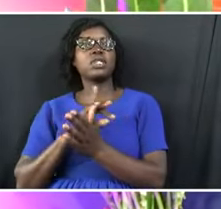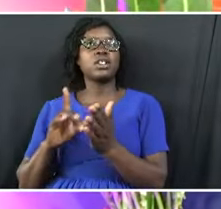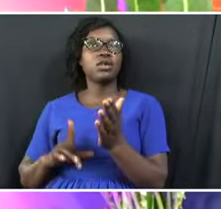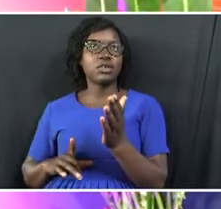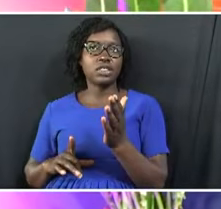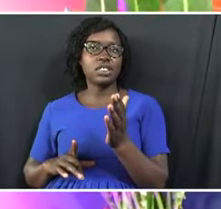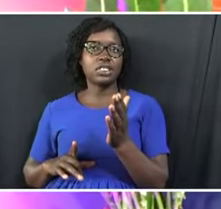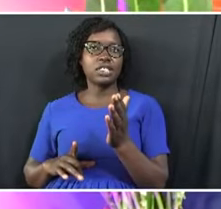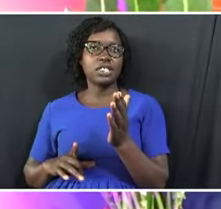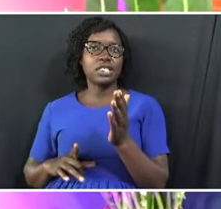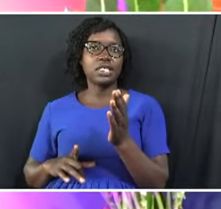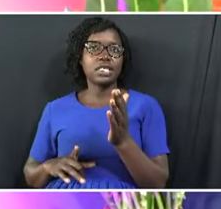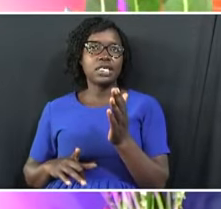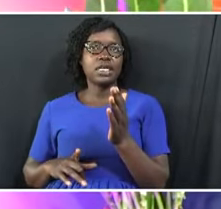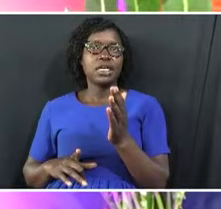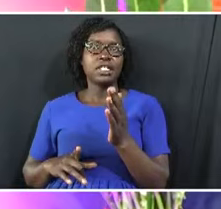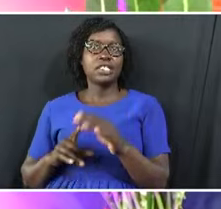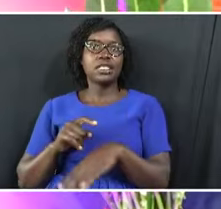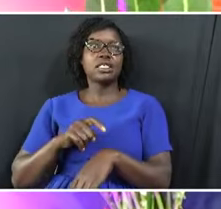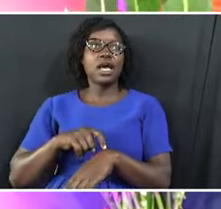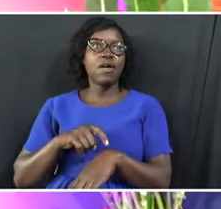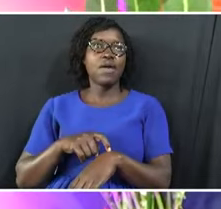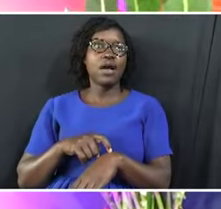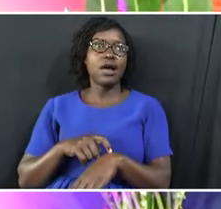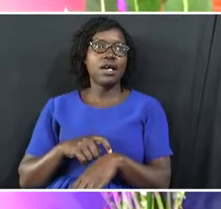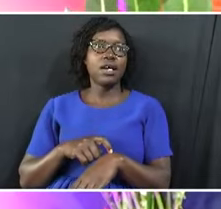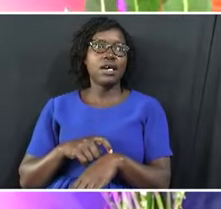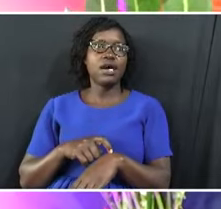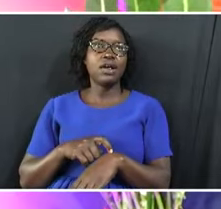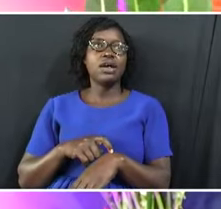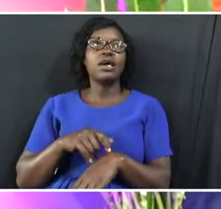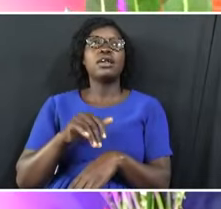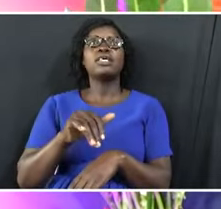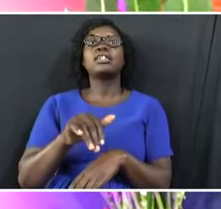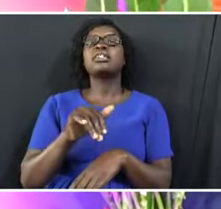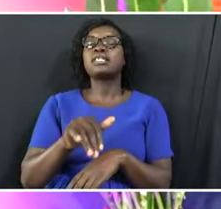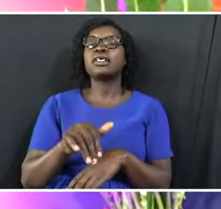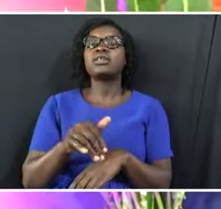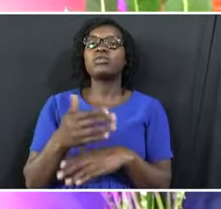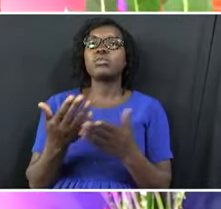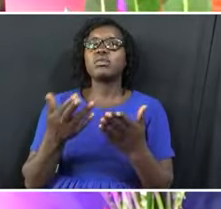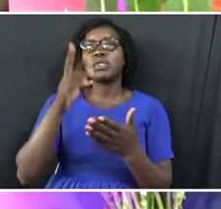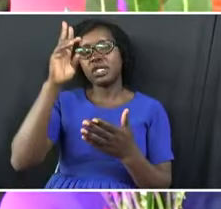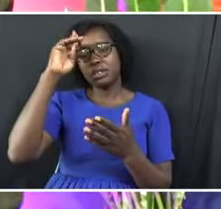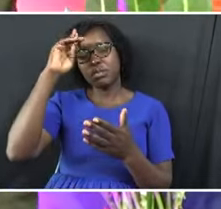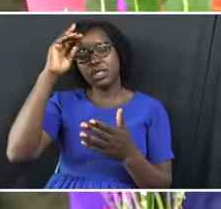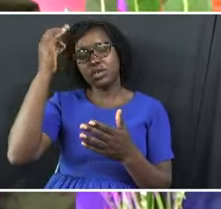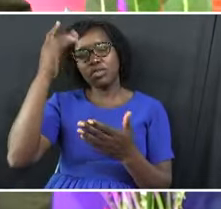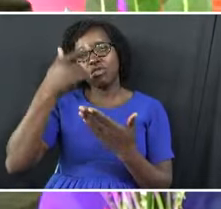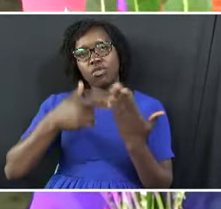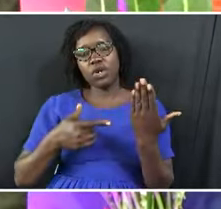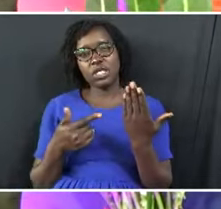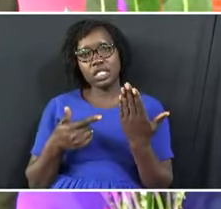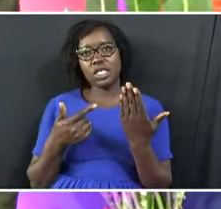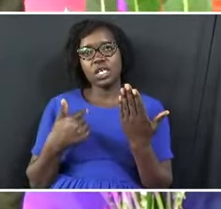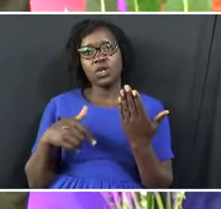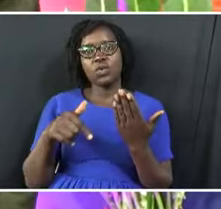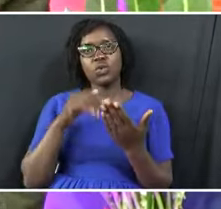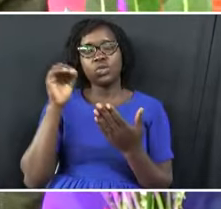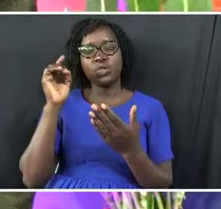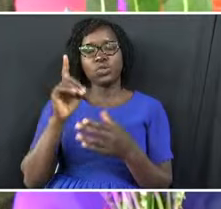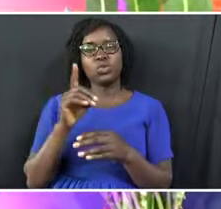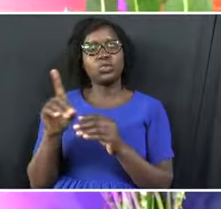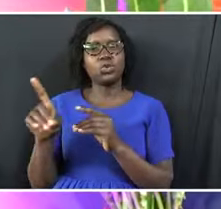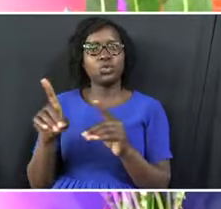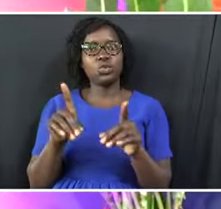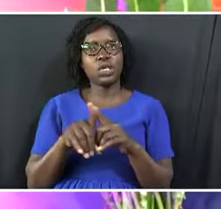particular hour, that we may be reminded of what we are supposed to do as